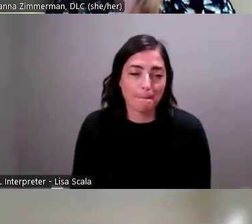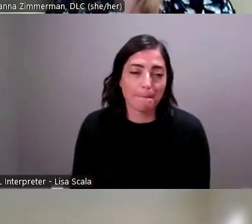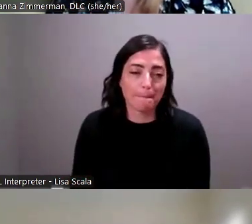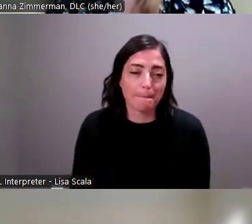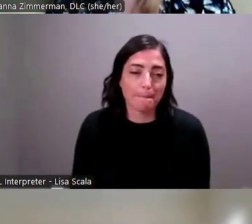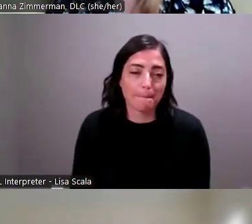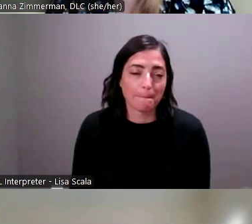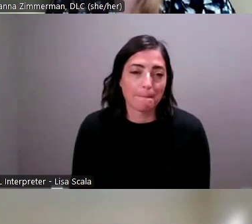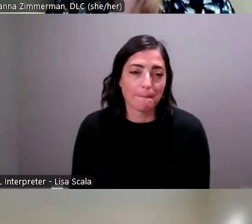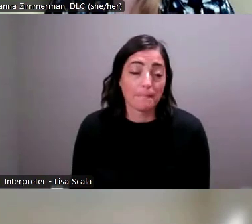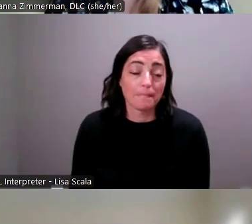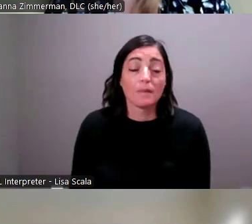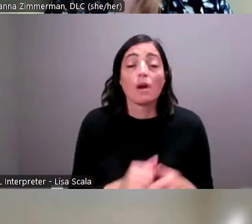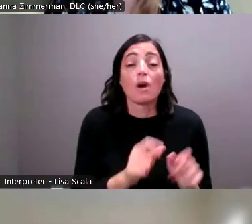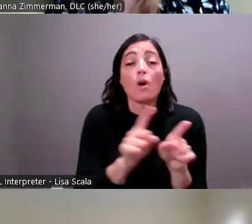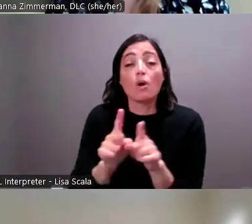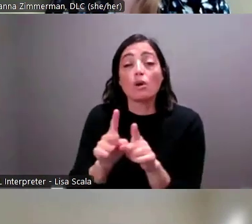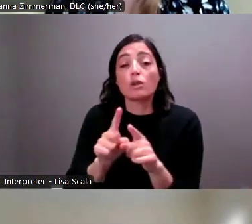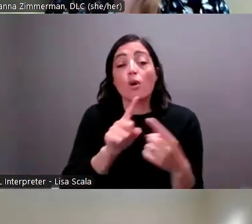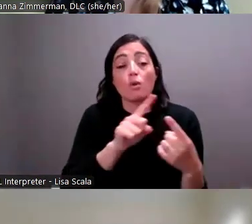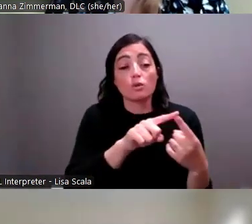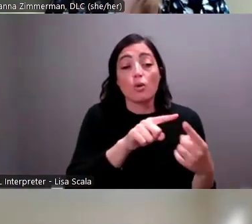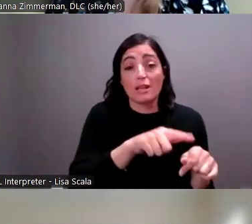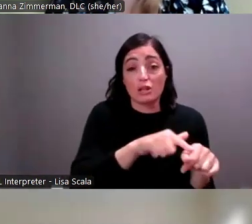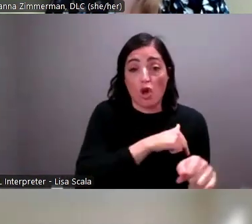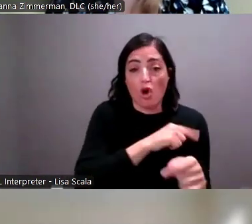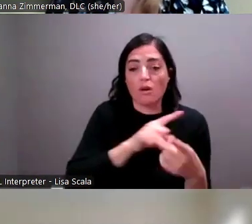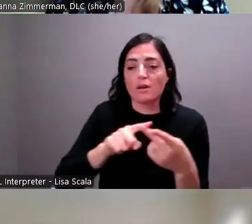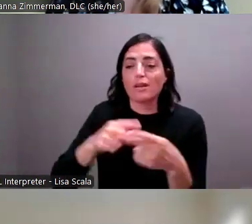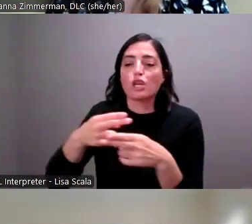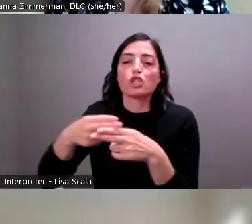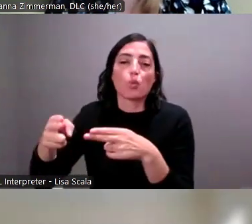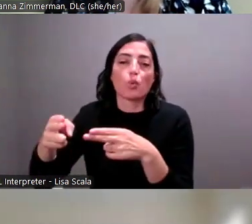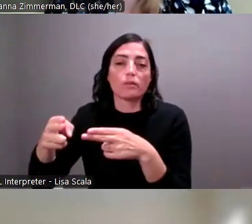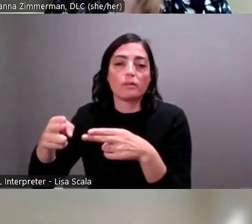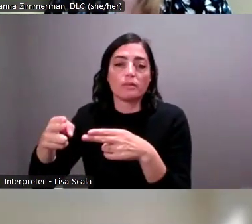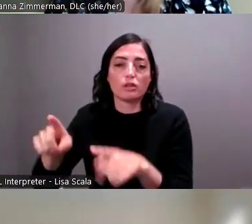You can also fill out a short form to report